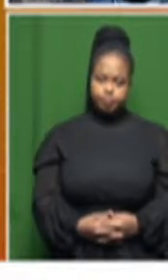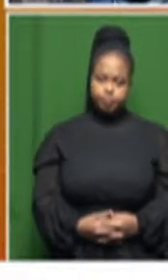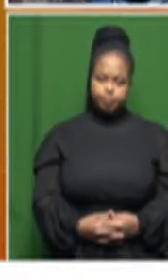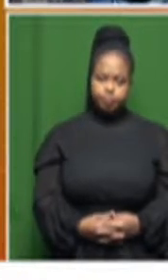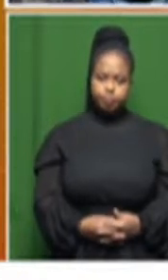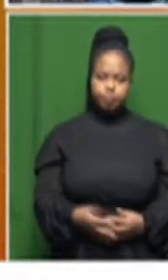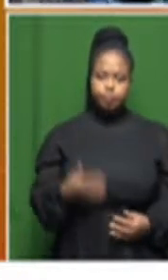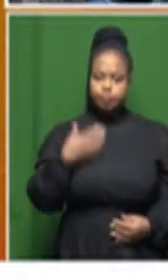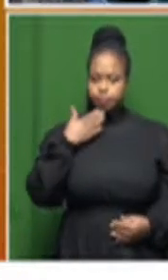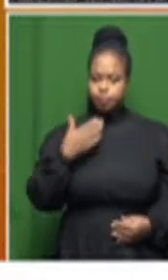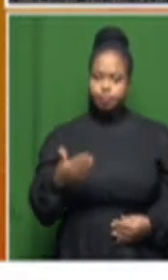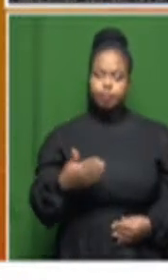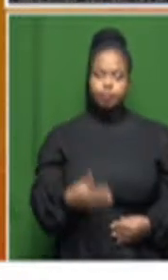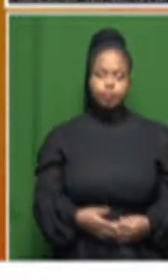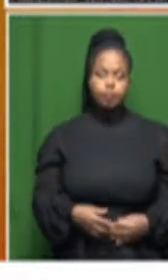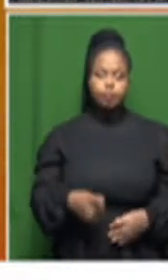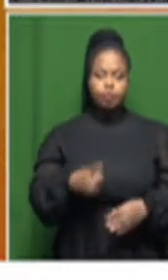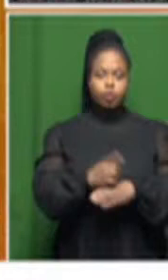Dr. Dhlomo,